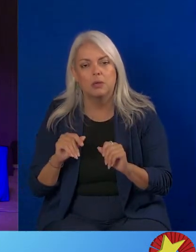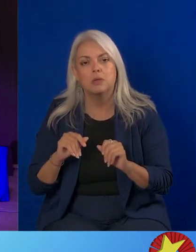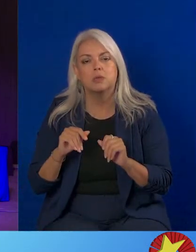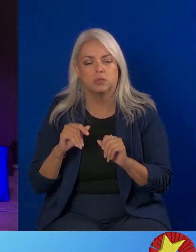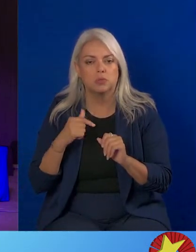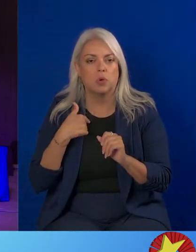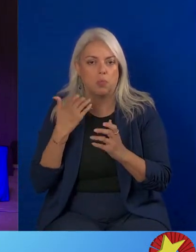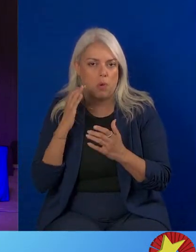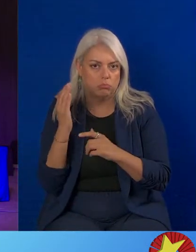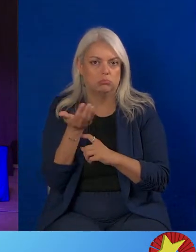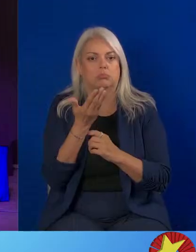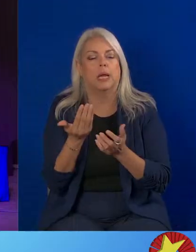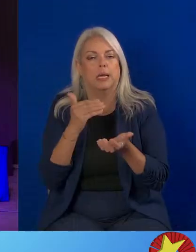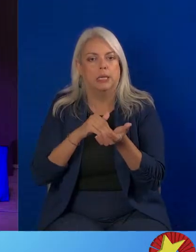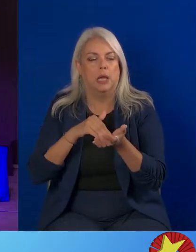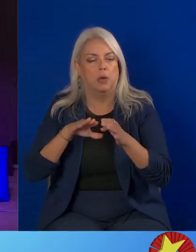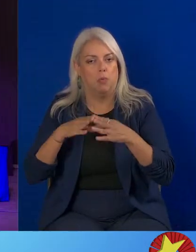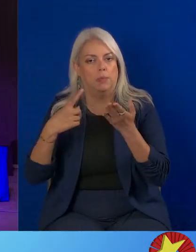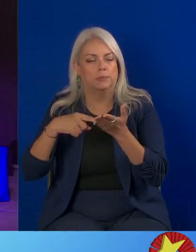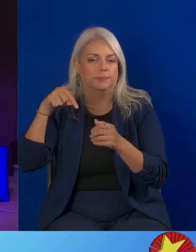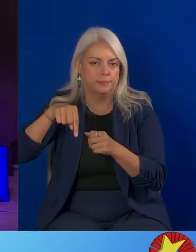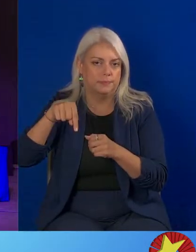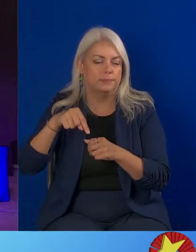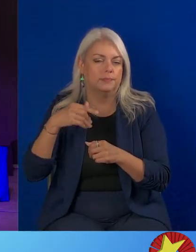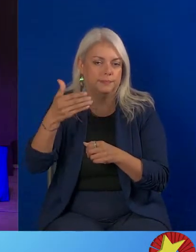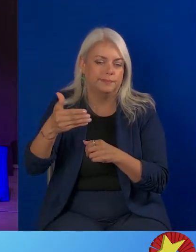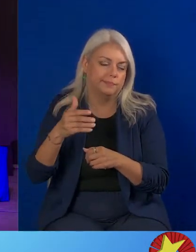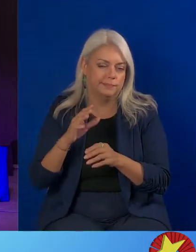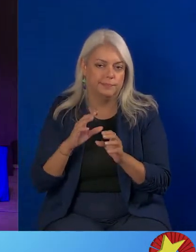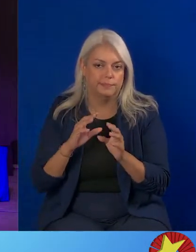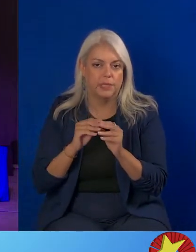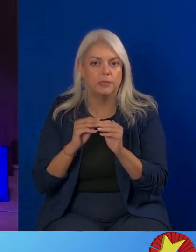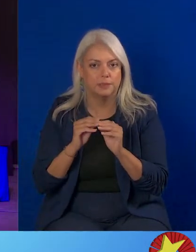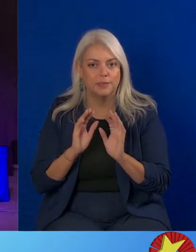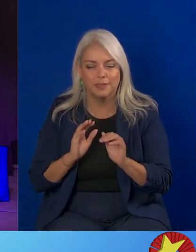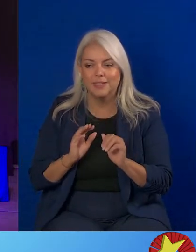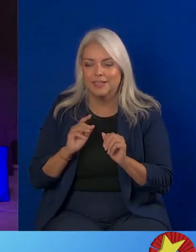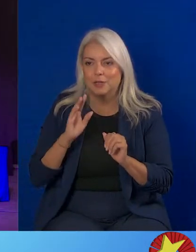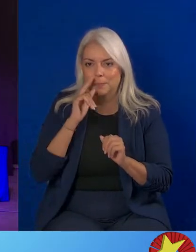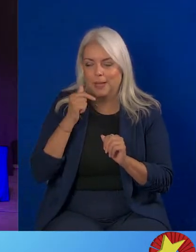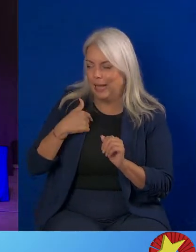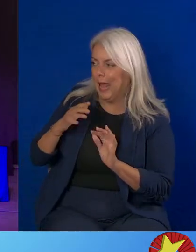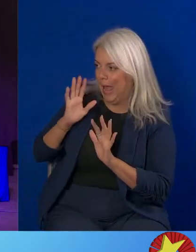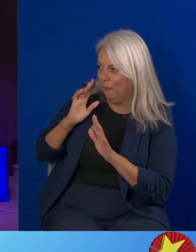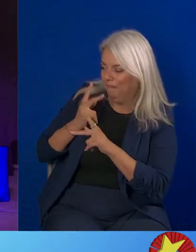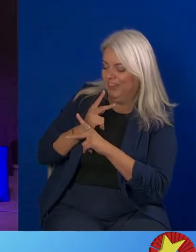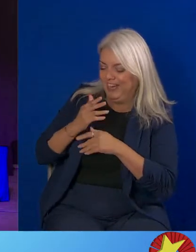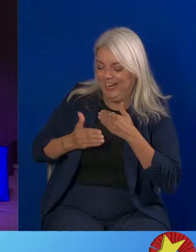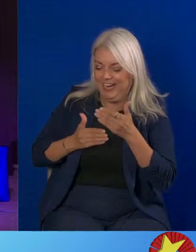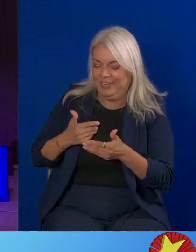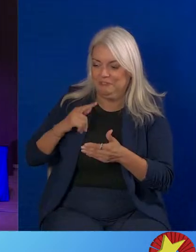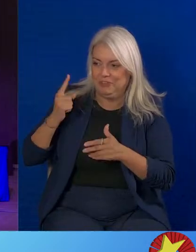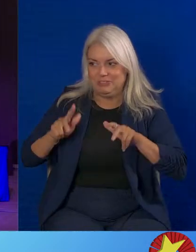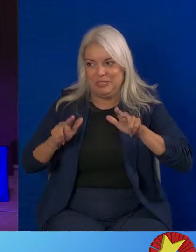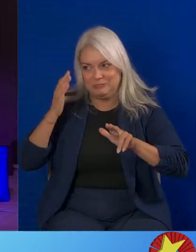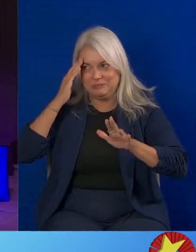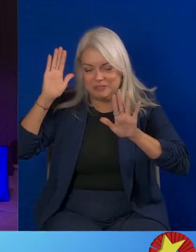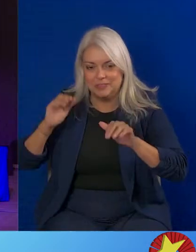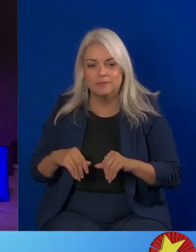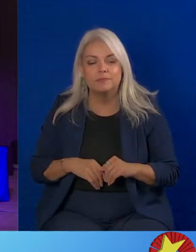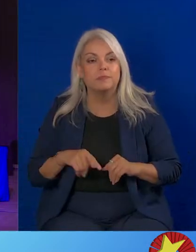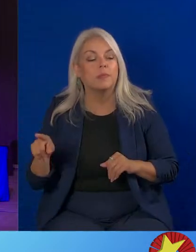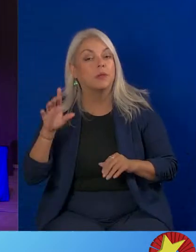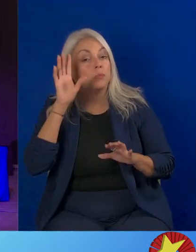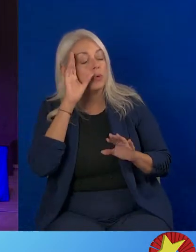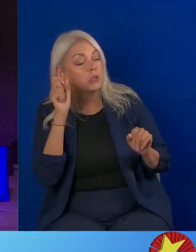it back for second reading. Thank you. Thank you. We'll get it. We'll get it. We have a motion. Do we have a second?